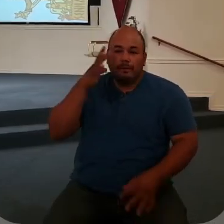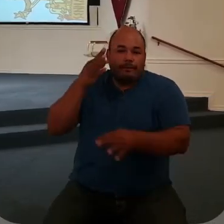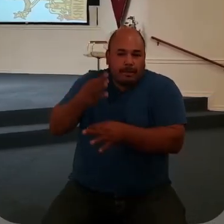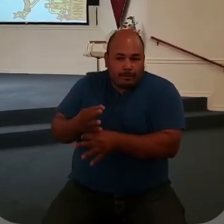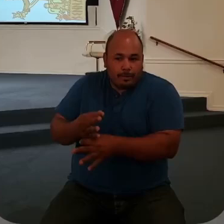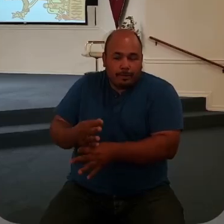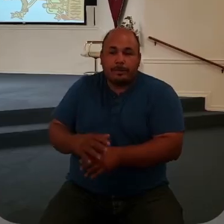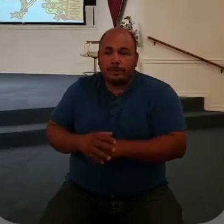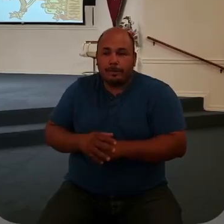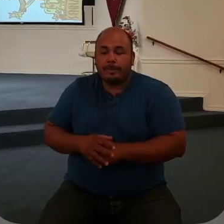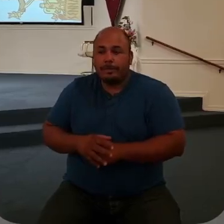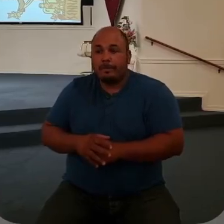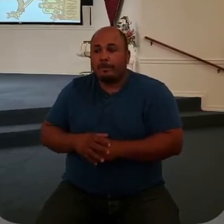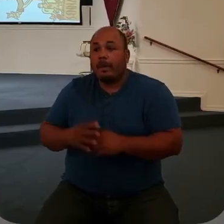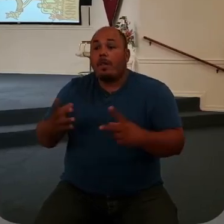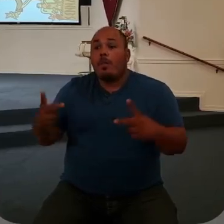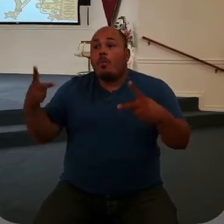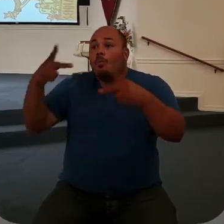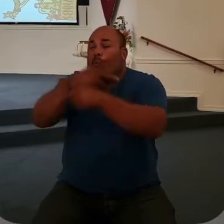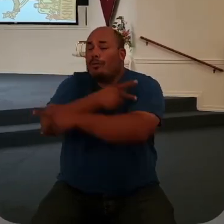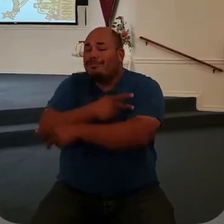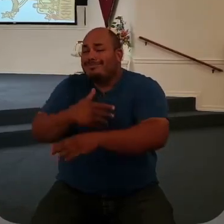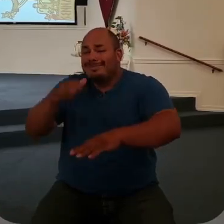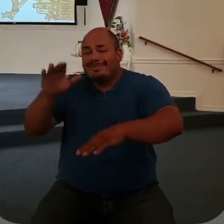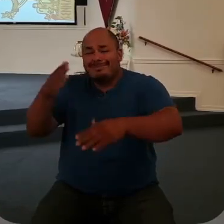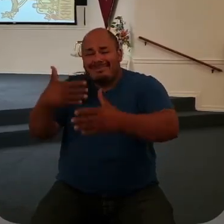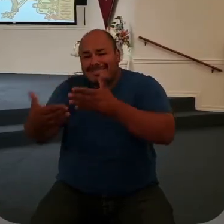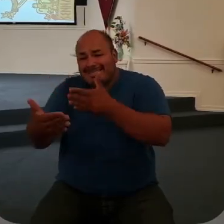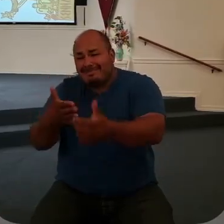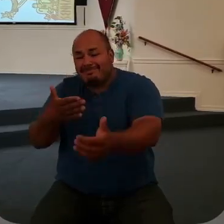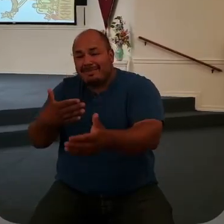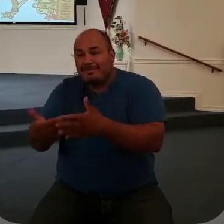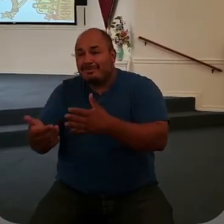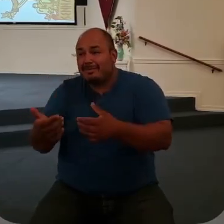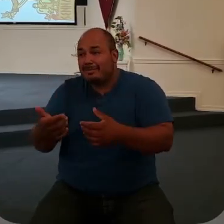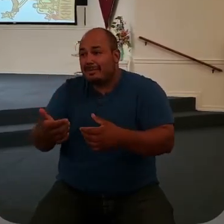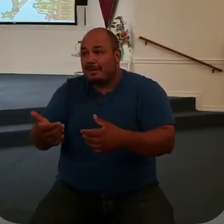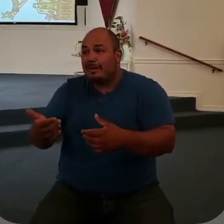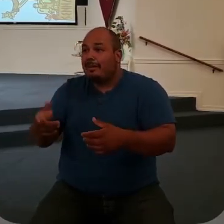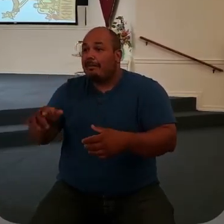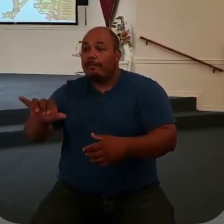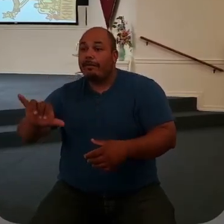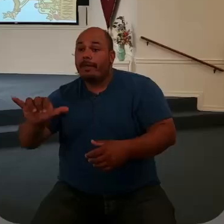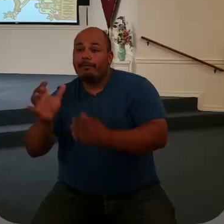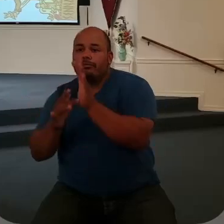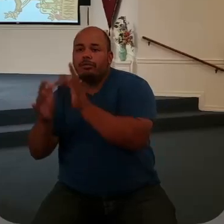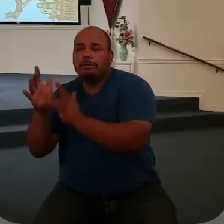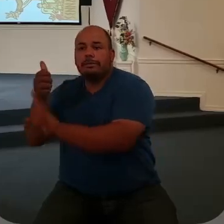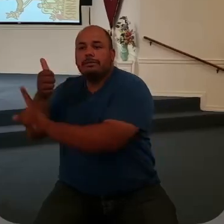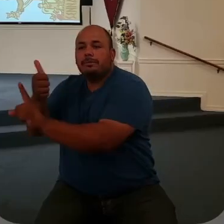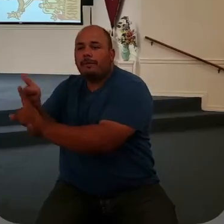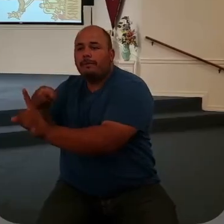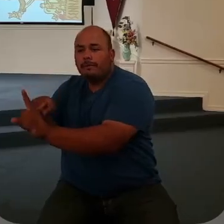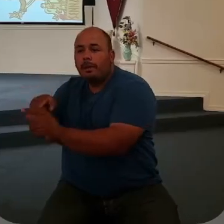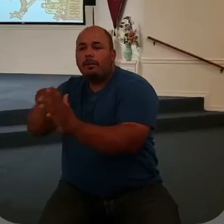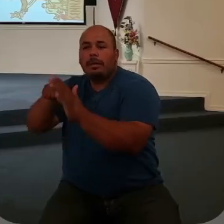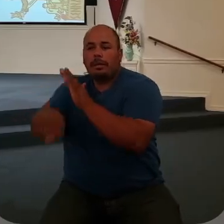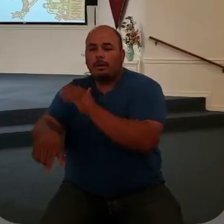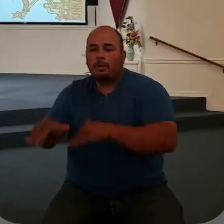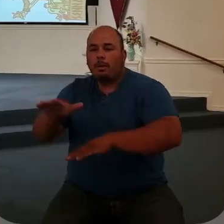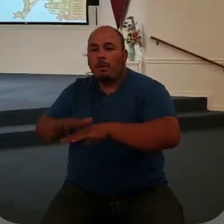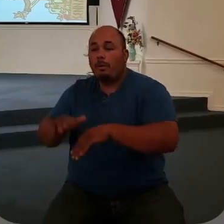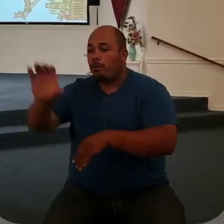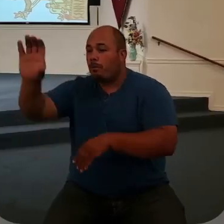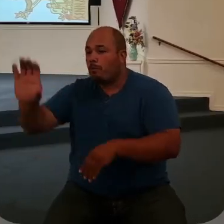faithful. The worst happened to Jesus. He was killed on a cross. But God raised him